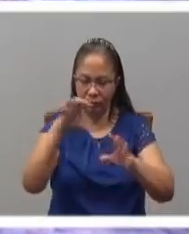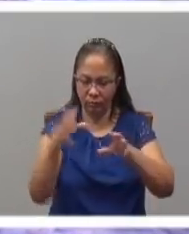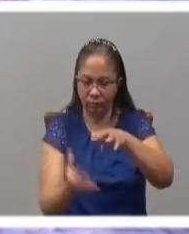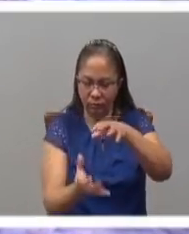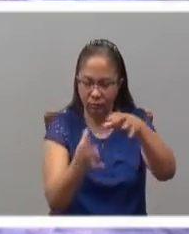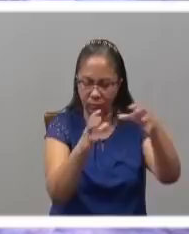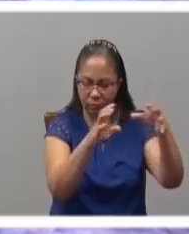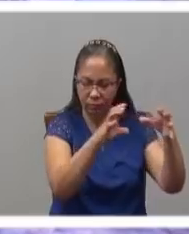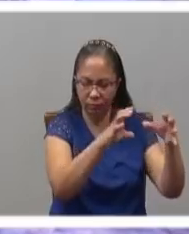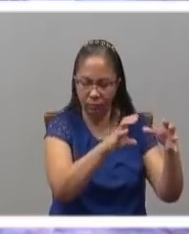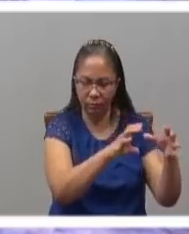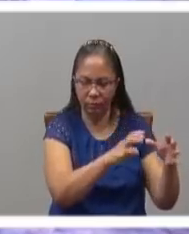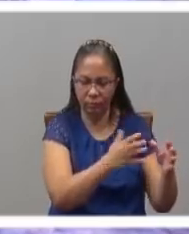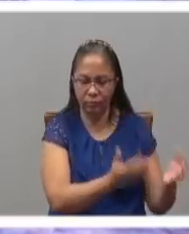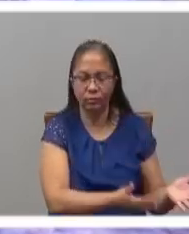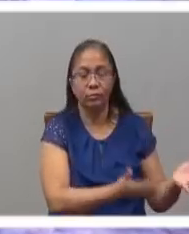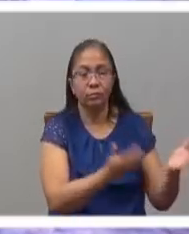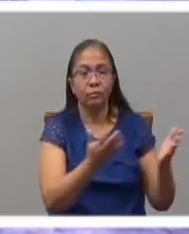the